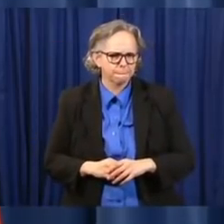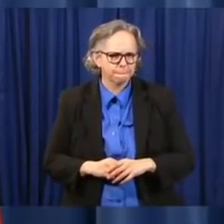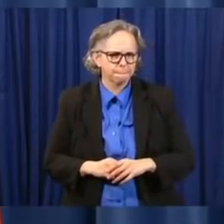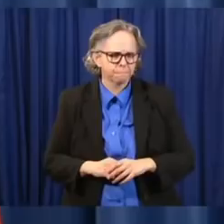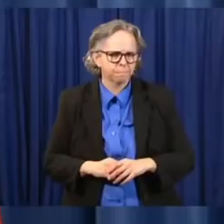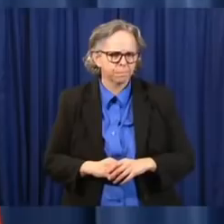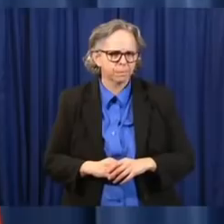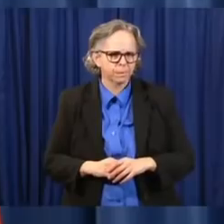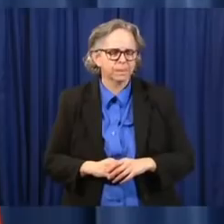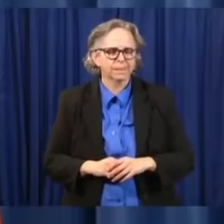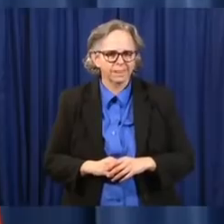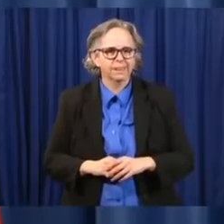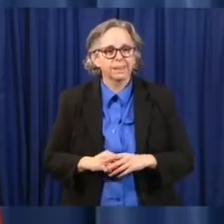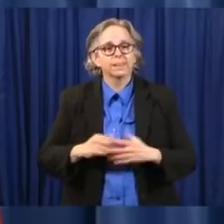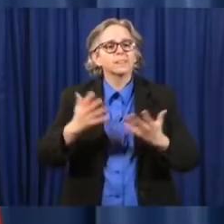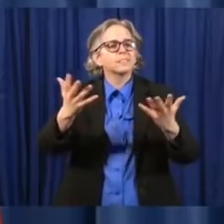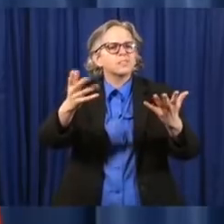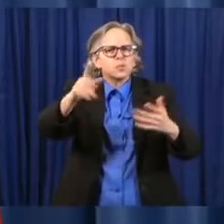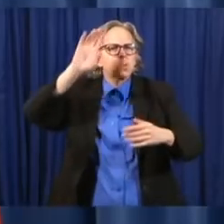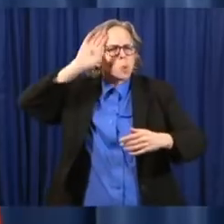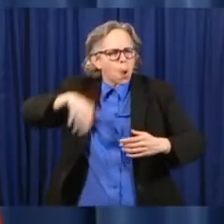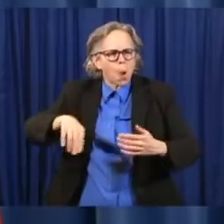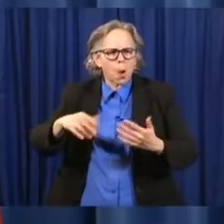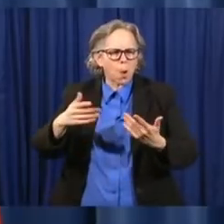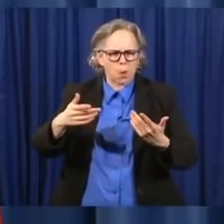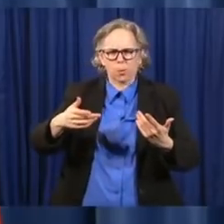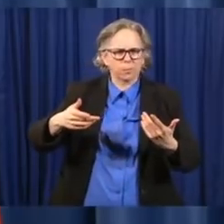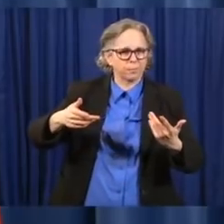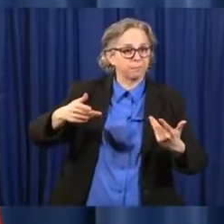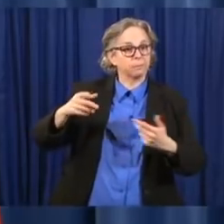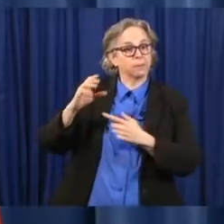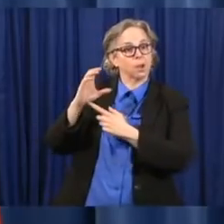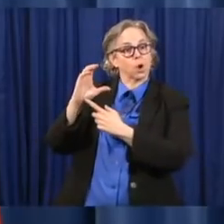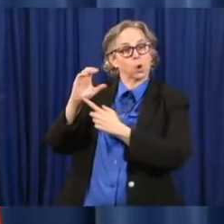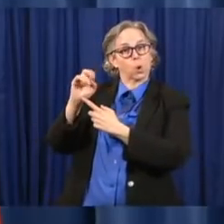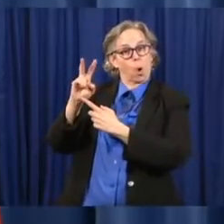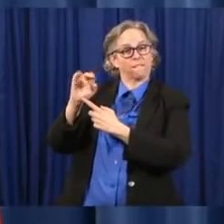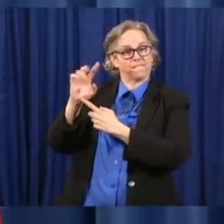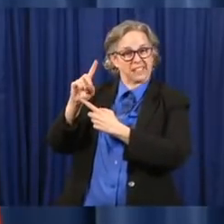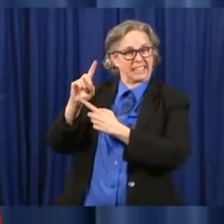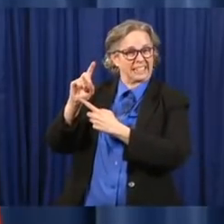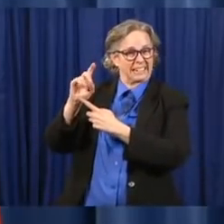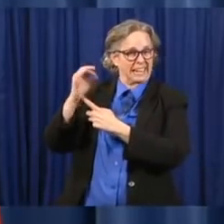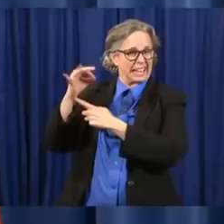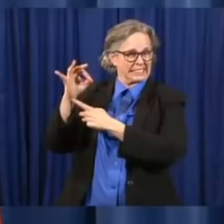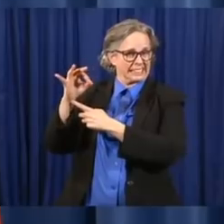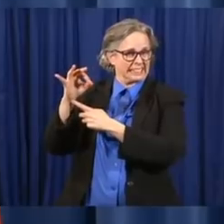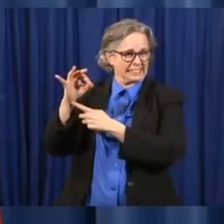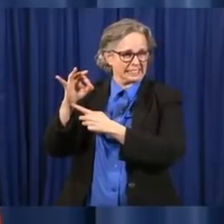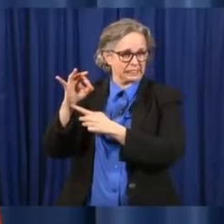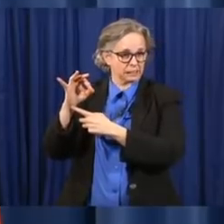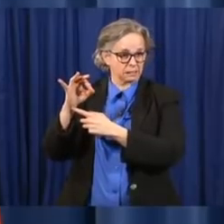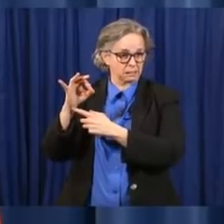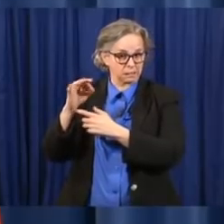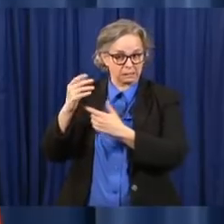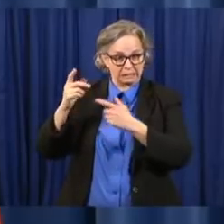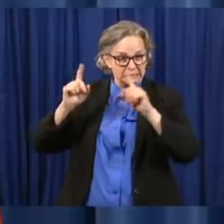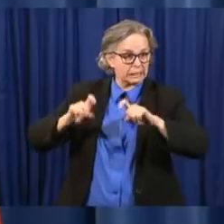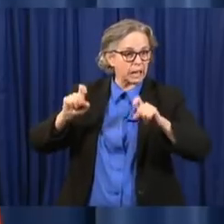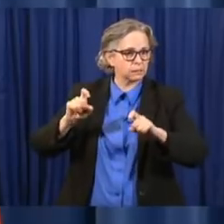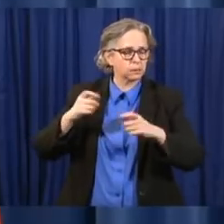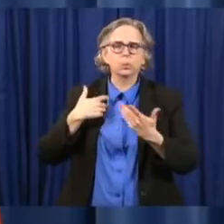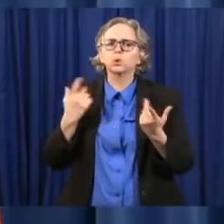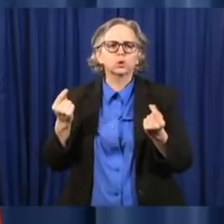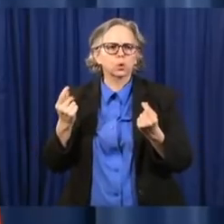As you know, to test for COVID-19, we use testing kits. And to be able to test samples, a